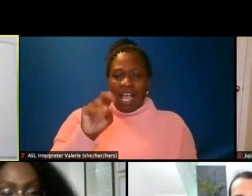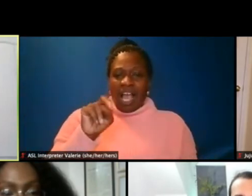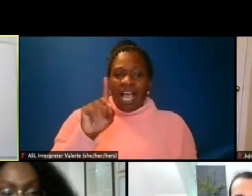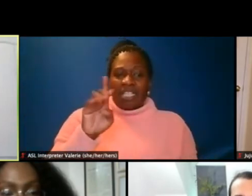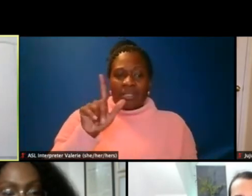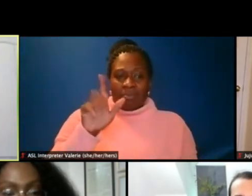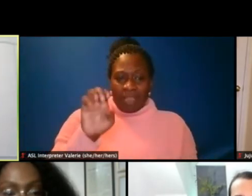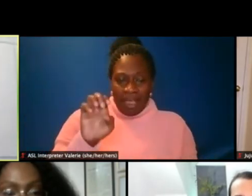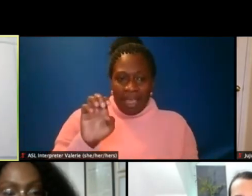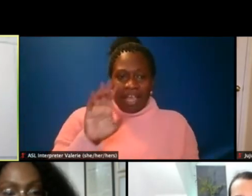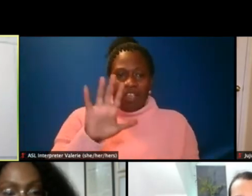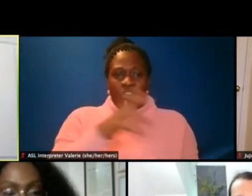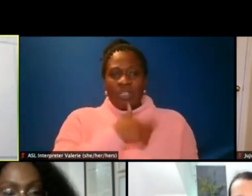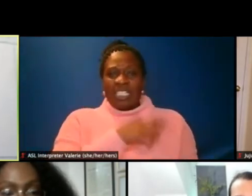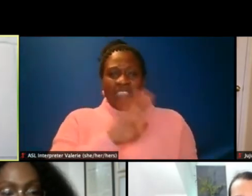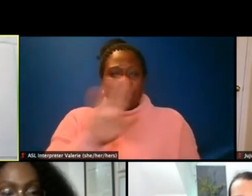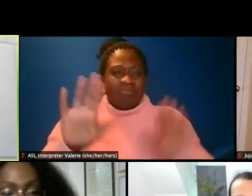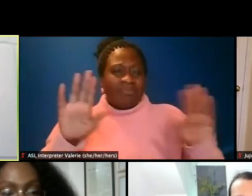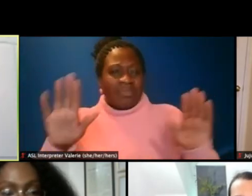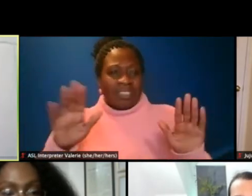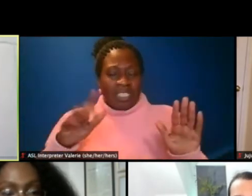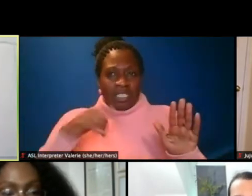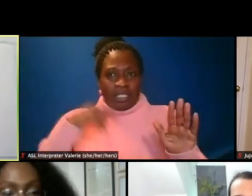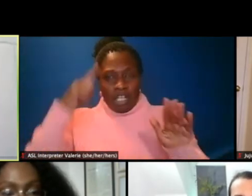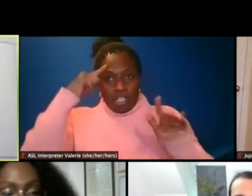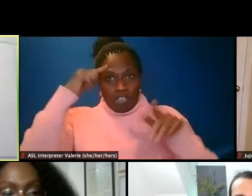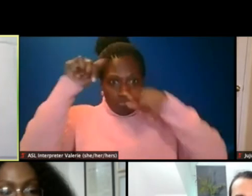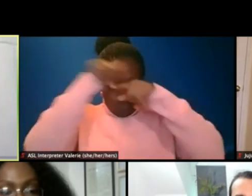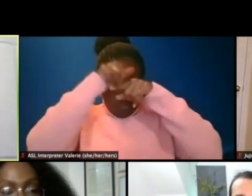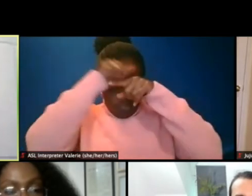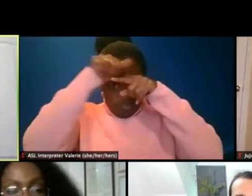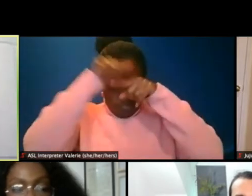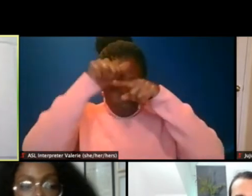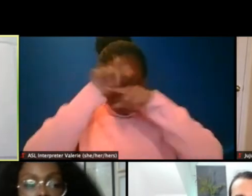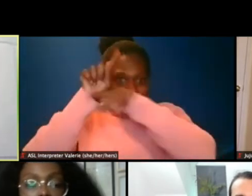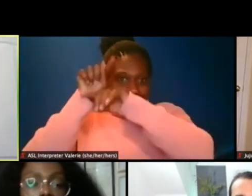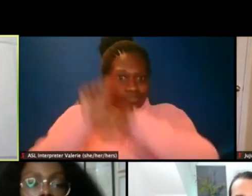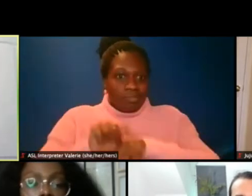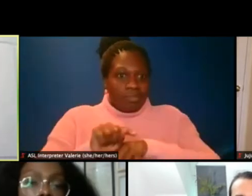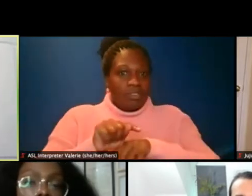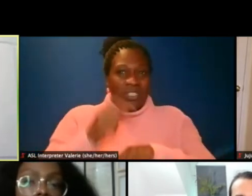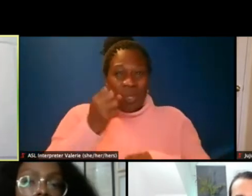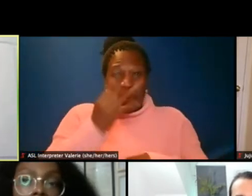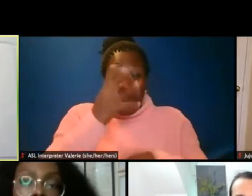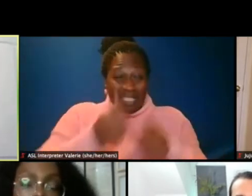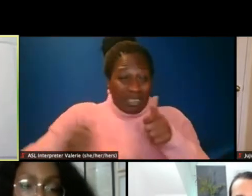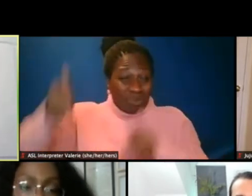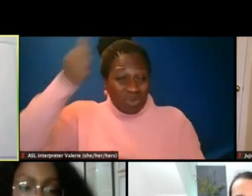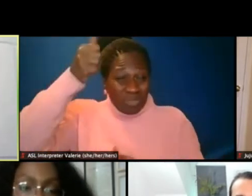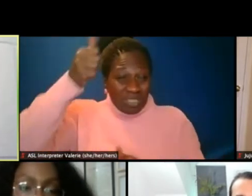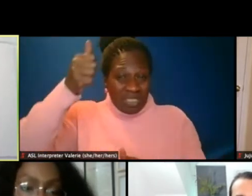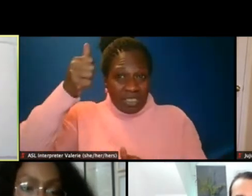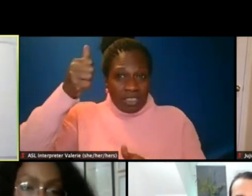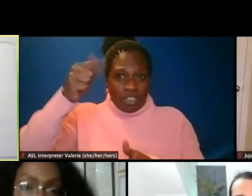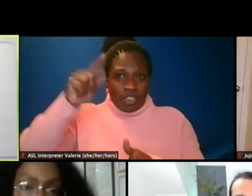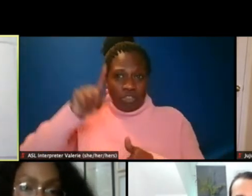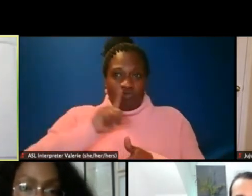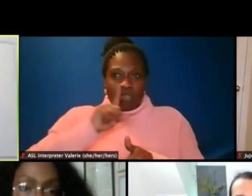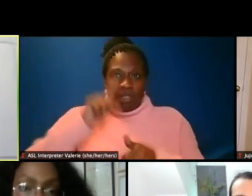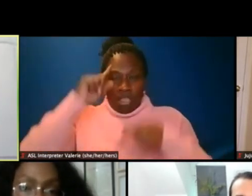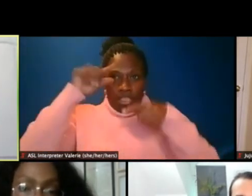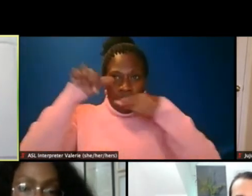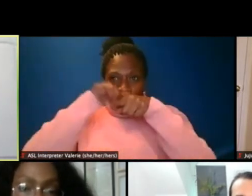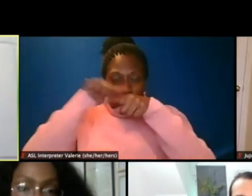up, you're so like conditioned, and this is a component of white supremacy to demonize